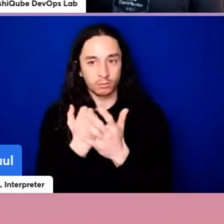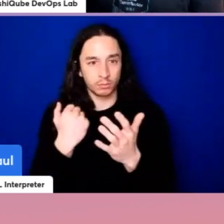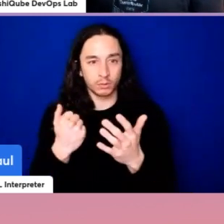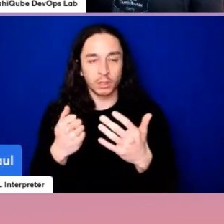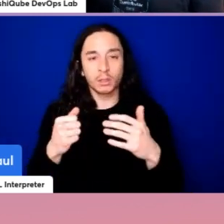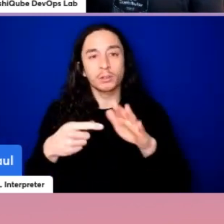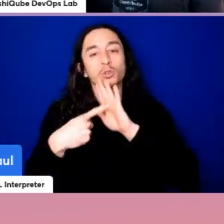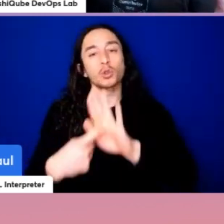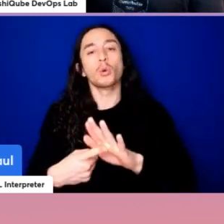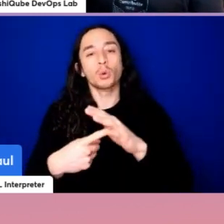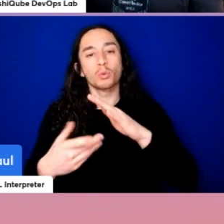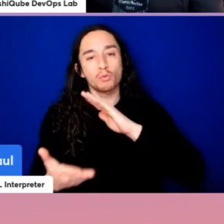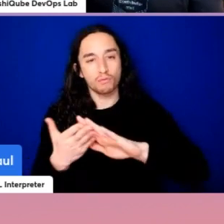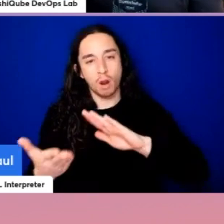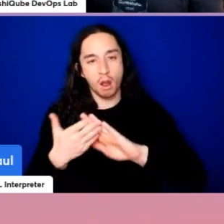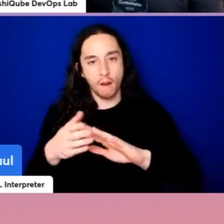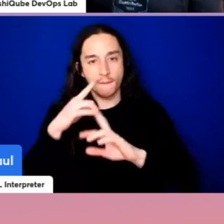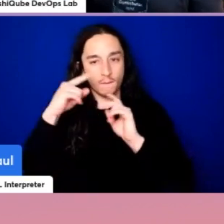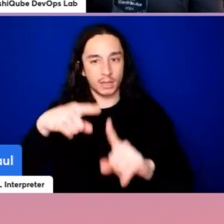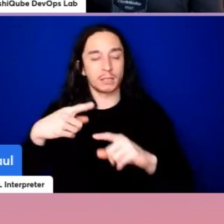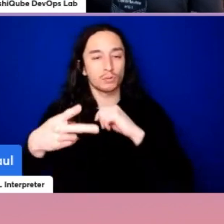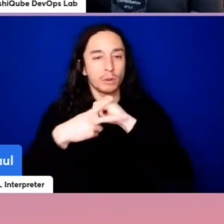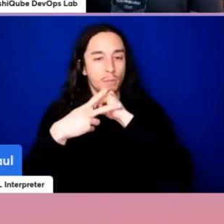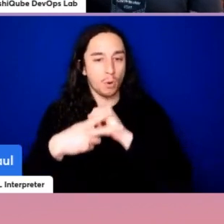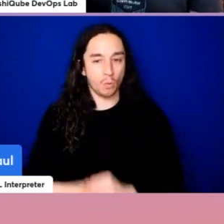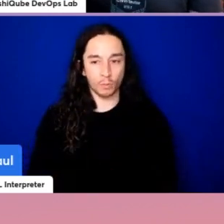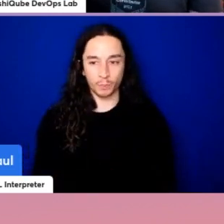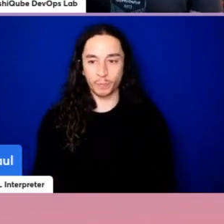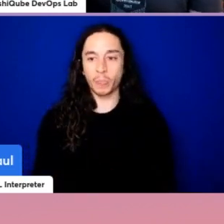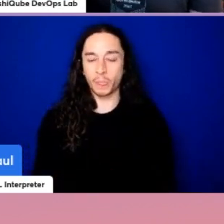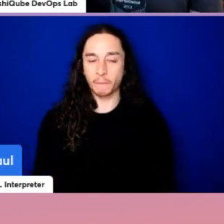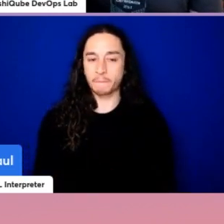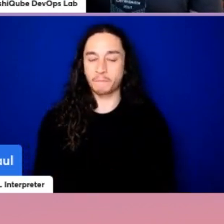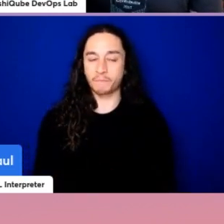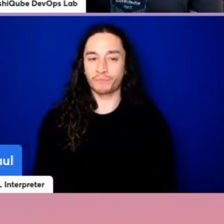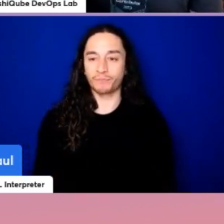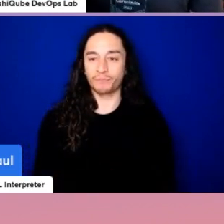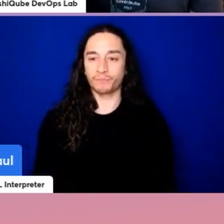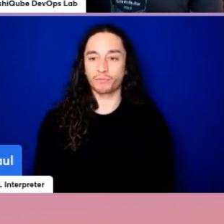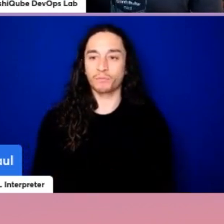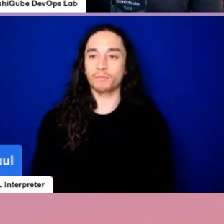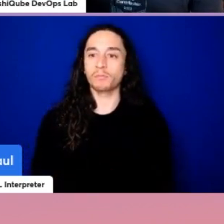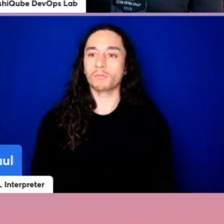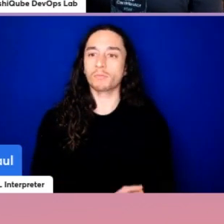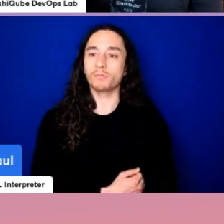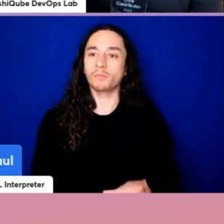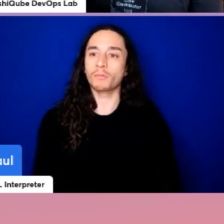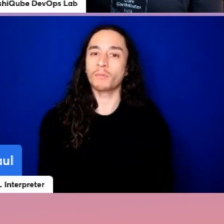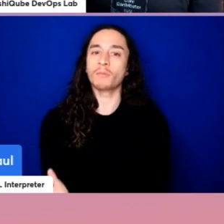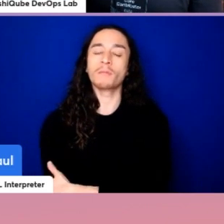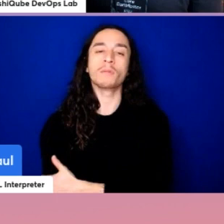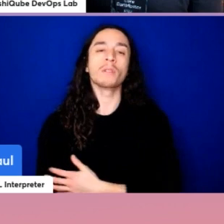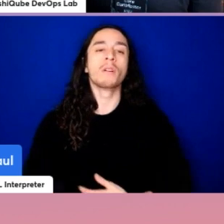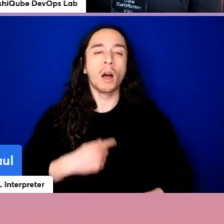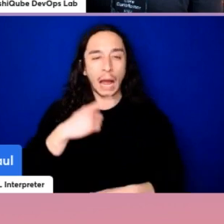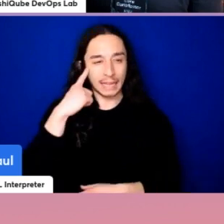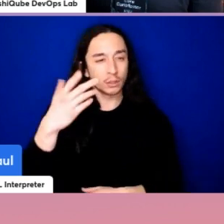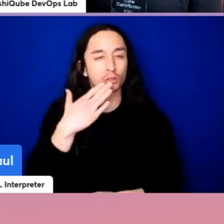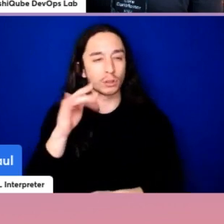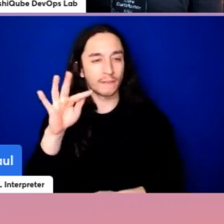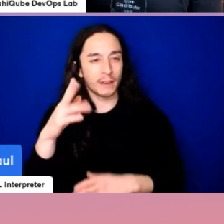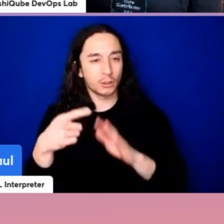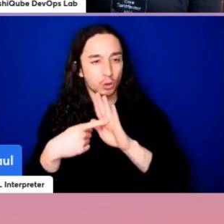run of this repository. So maybe it's a good thing if I show you in